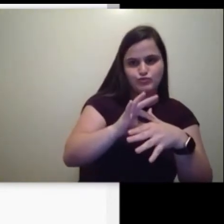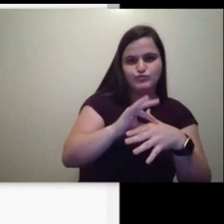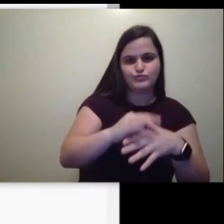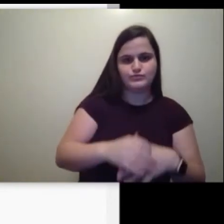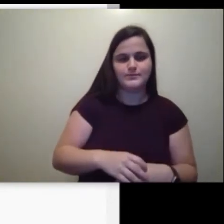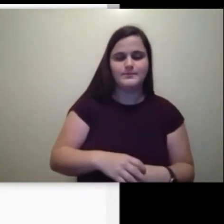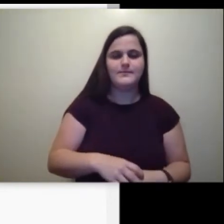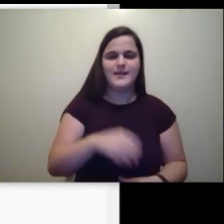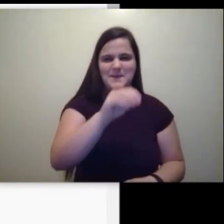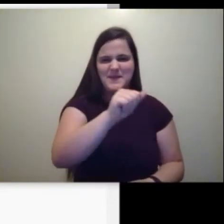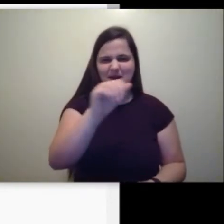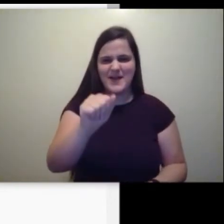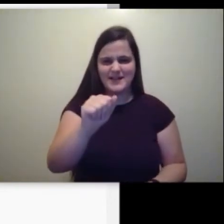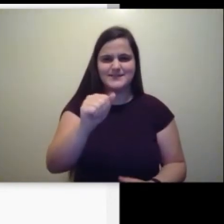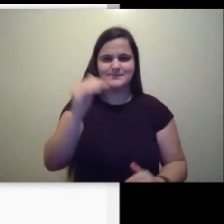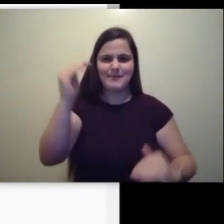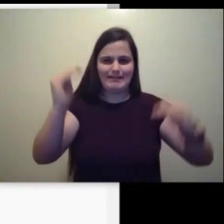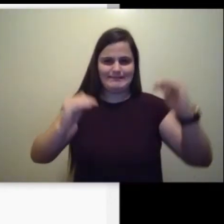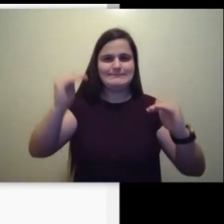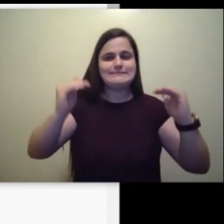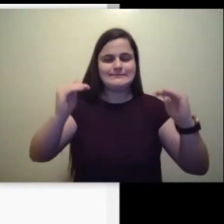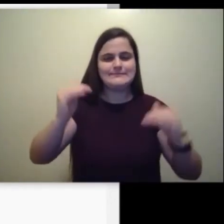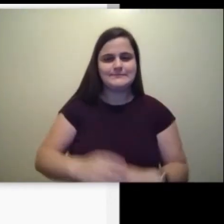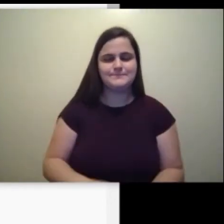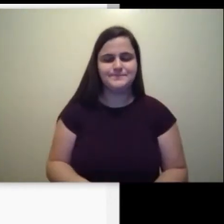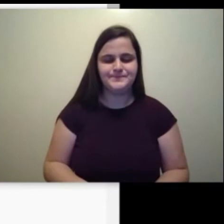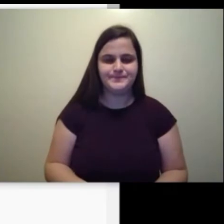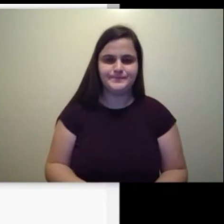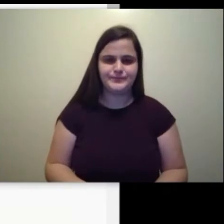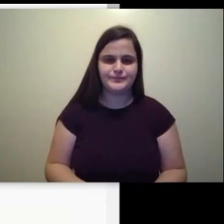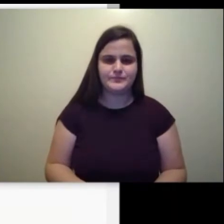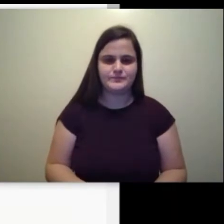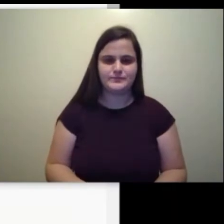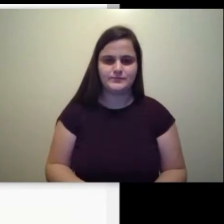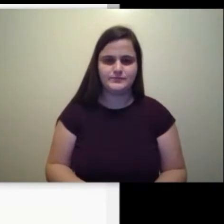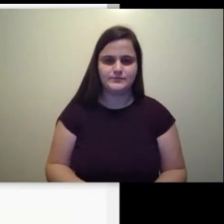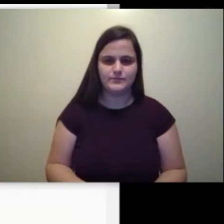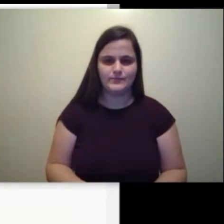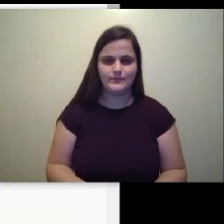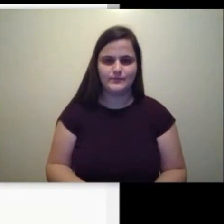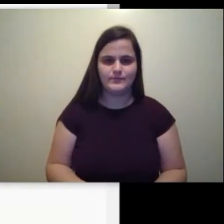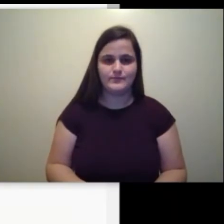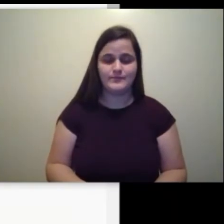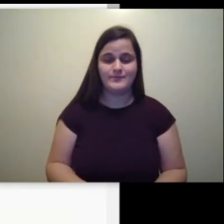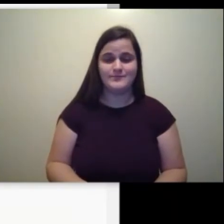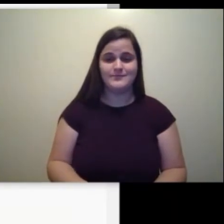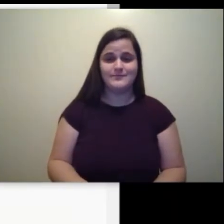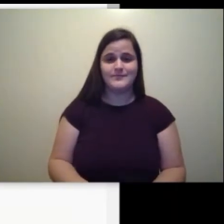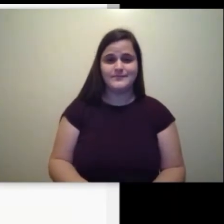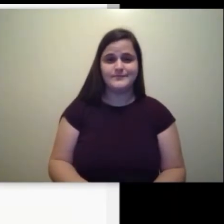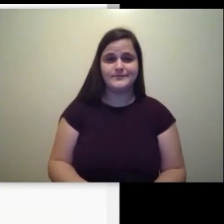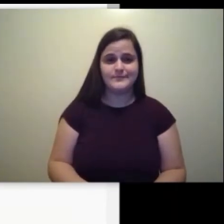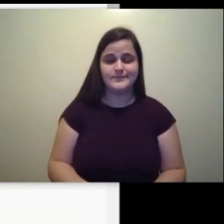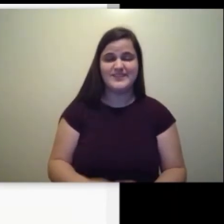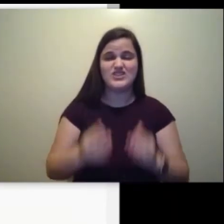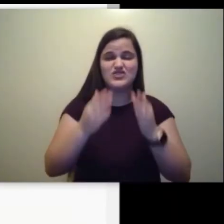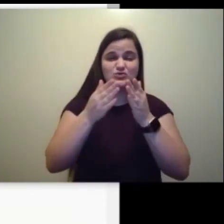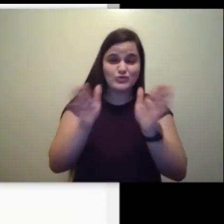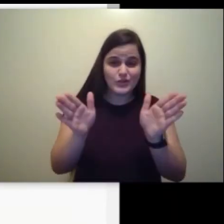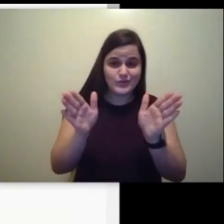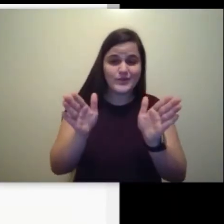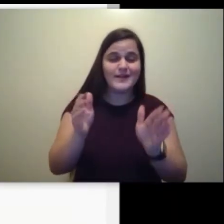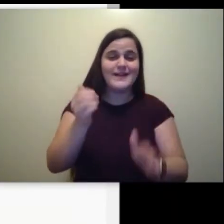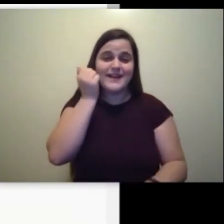acid profile provided by animal-based proteins. Generally speaking, daily